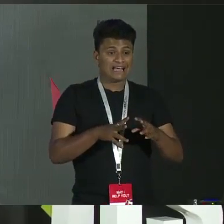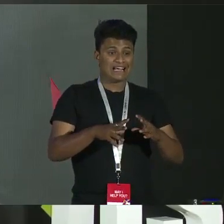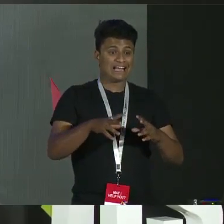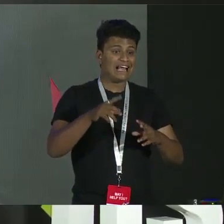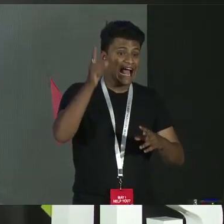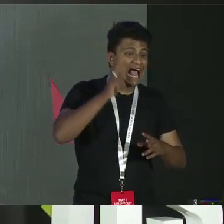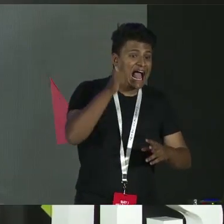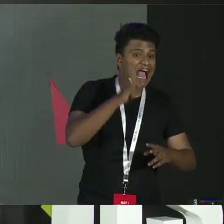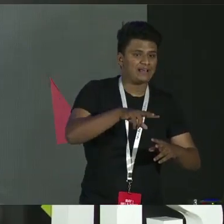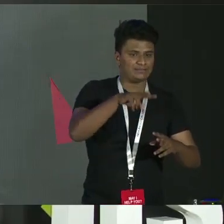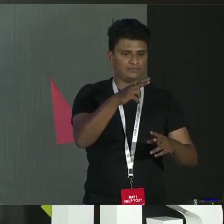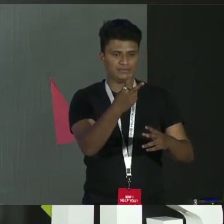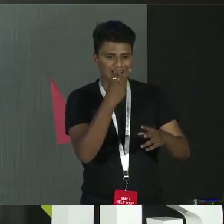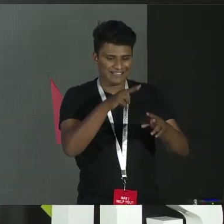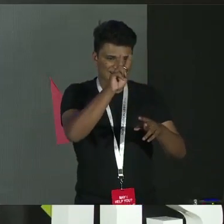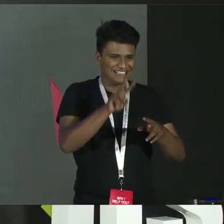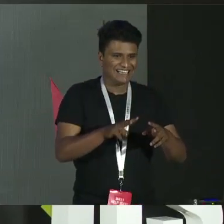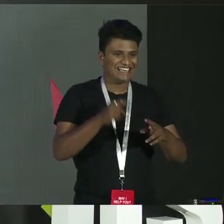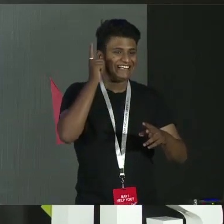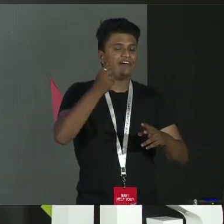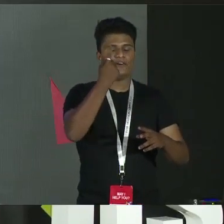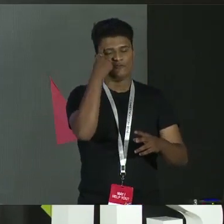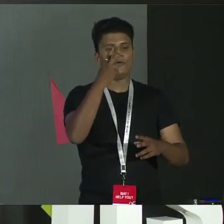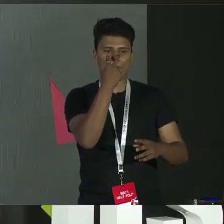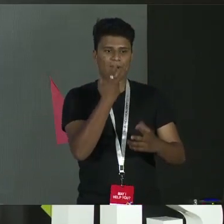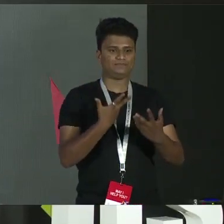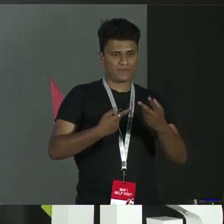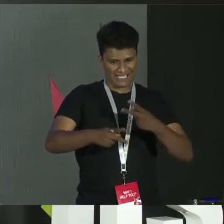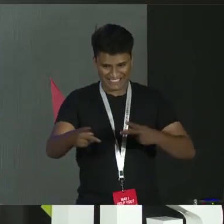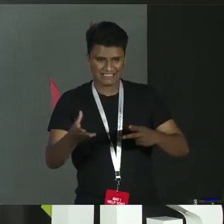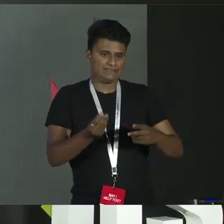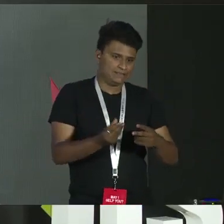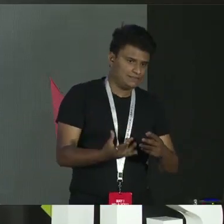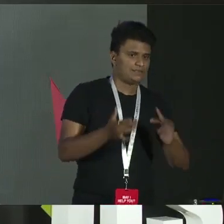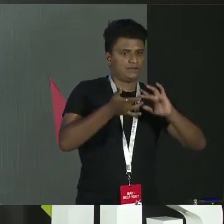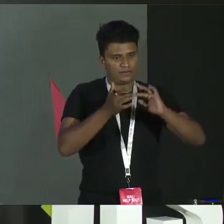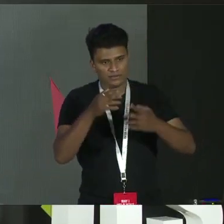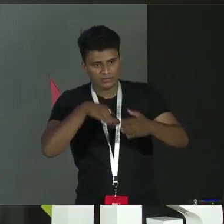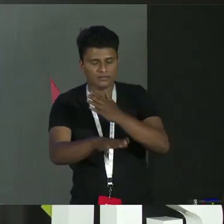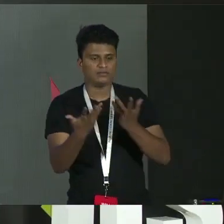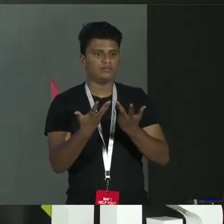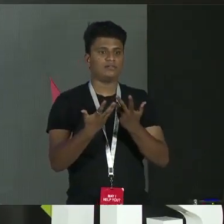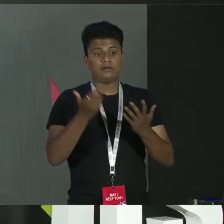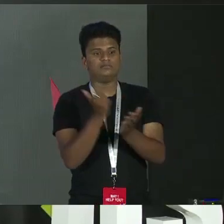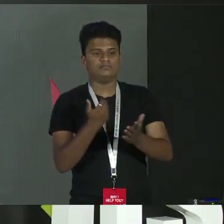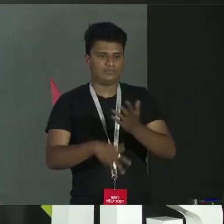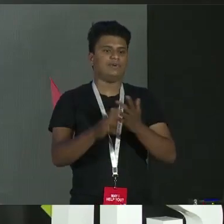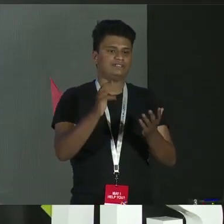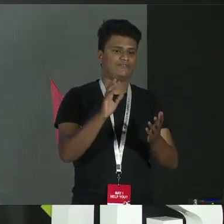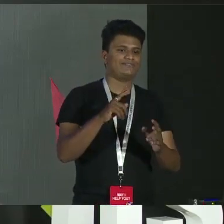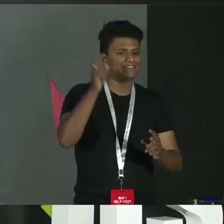Blind individuals need software, applications, websites, to be compatible with screen